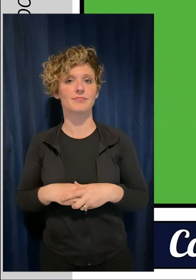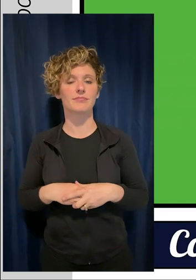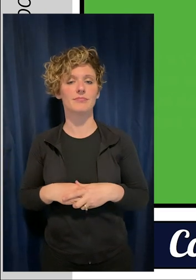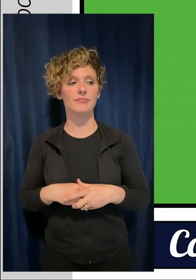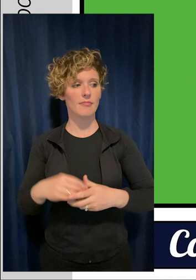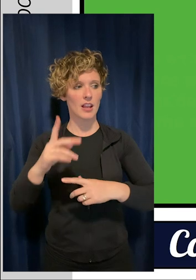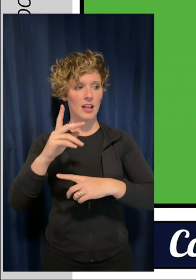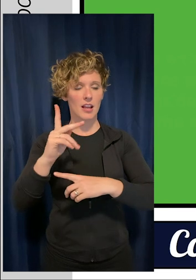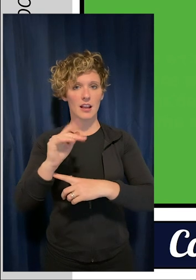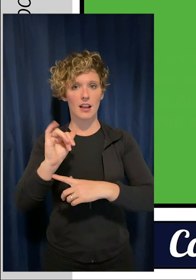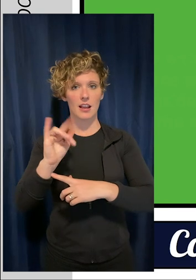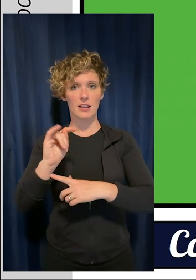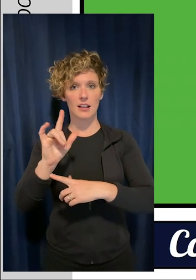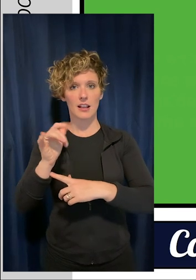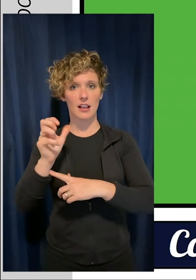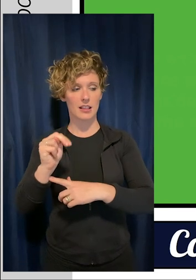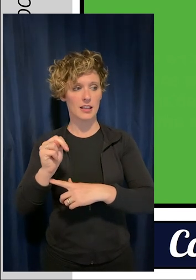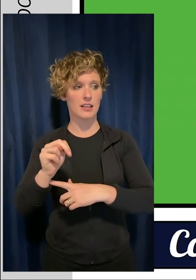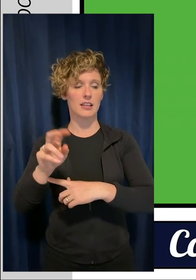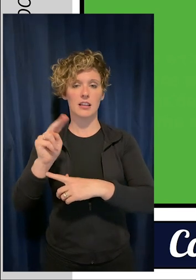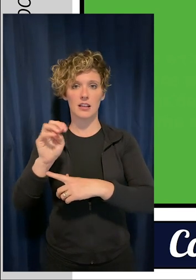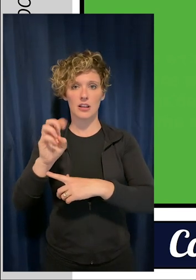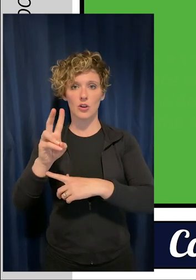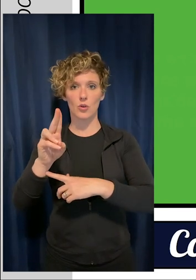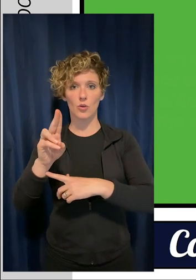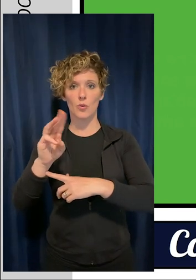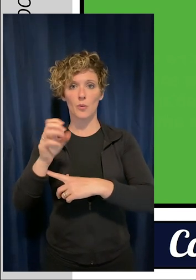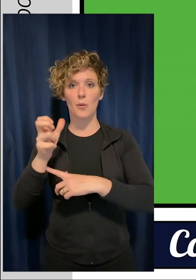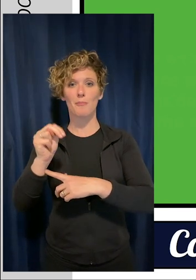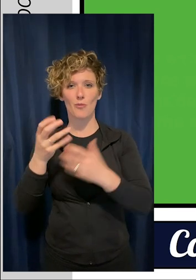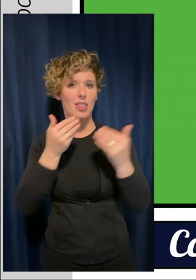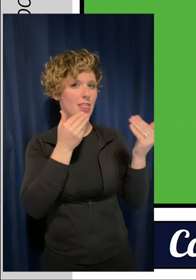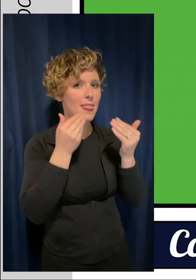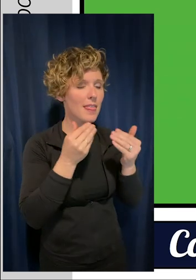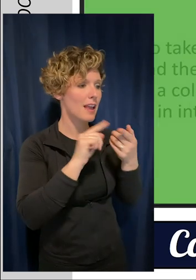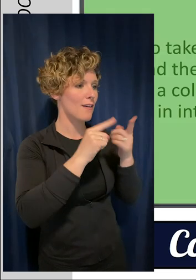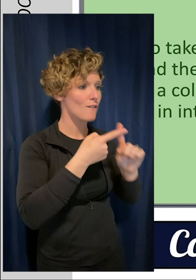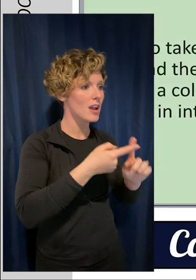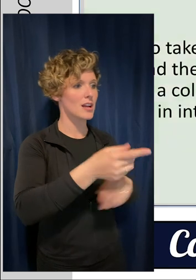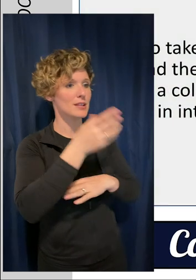Caitlin Newman would like to thank her family and her friends and Riley for all of their support.